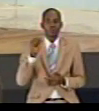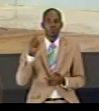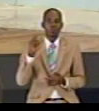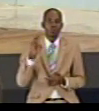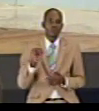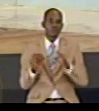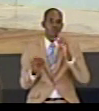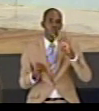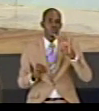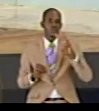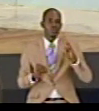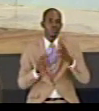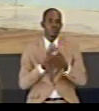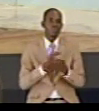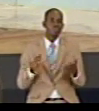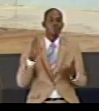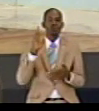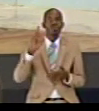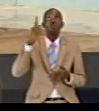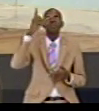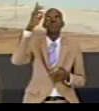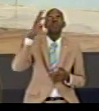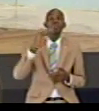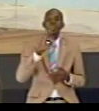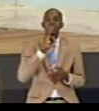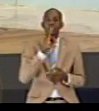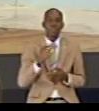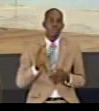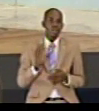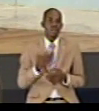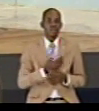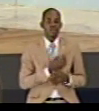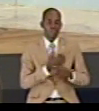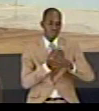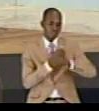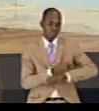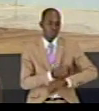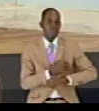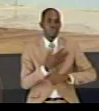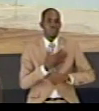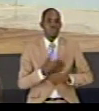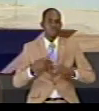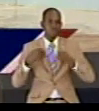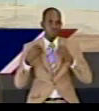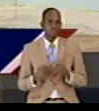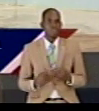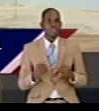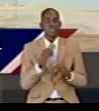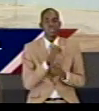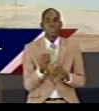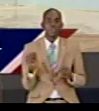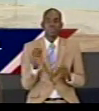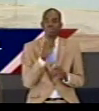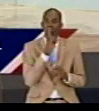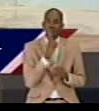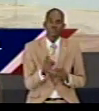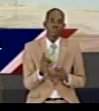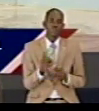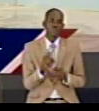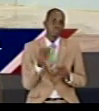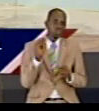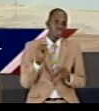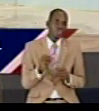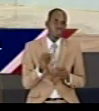46, God is our refuge and strength, a very present help in